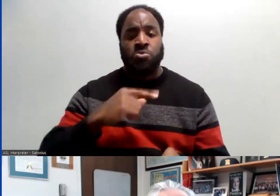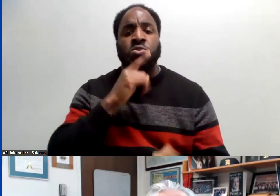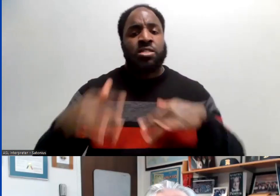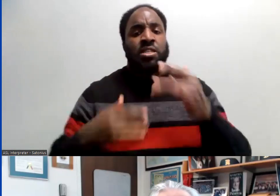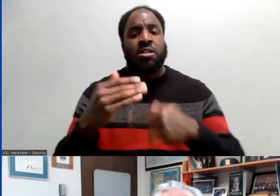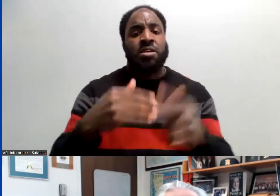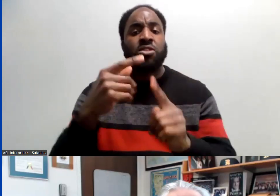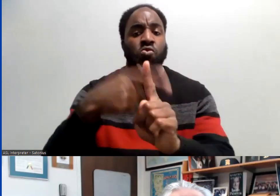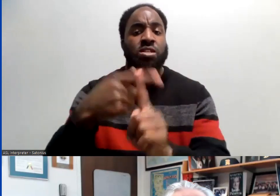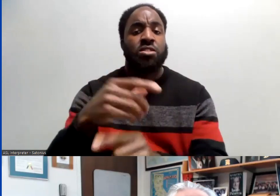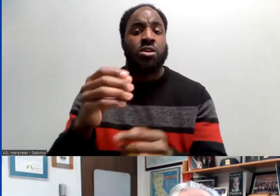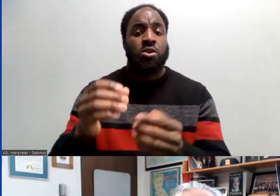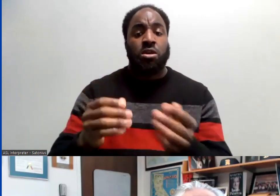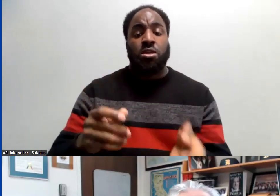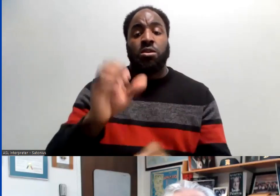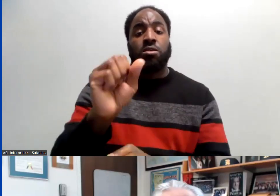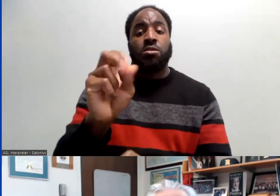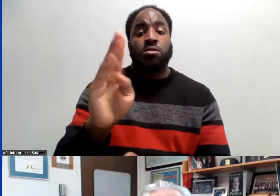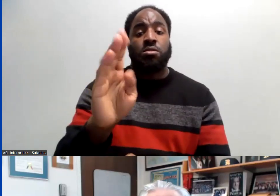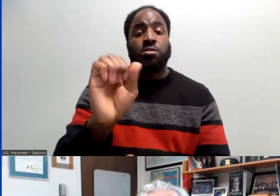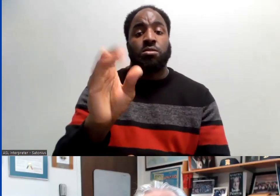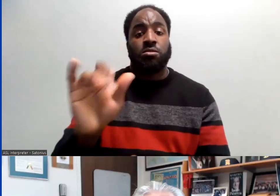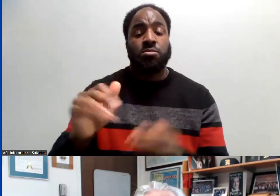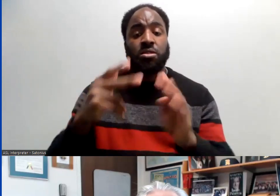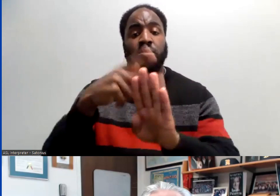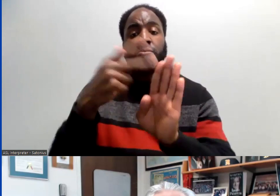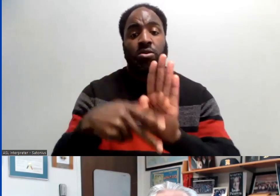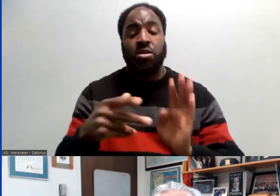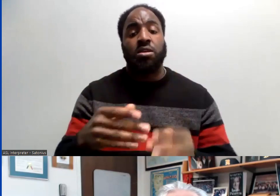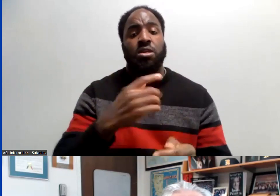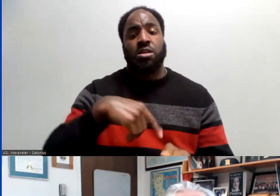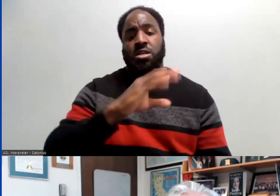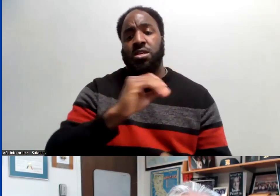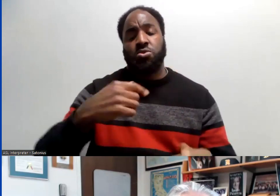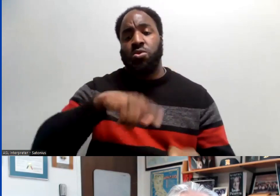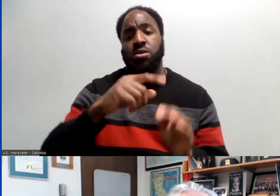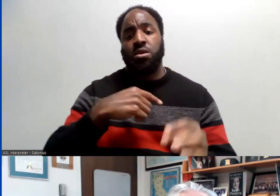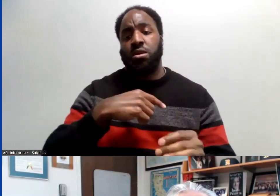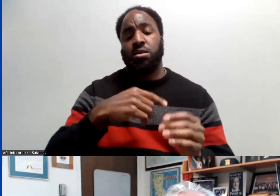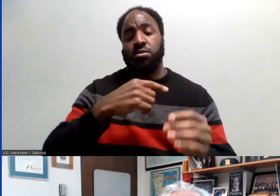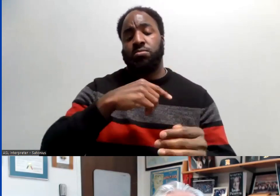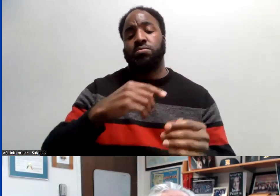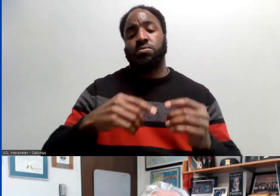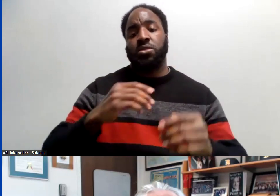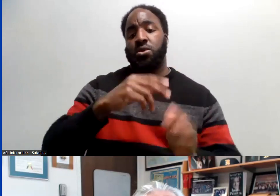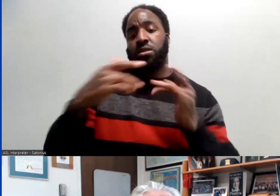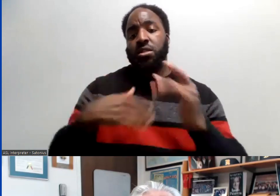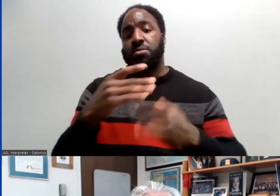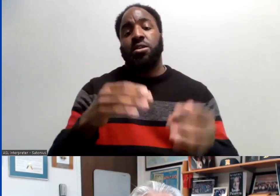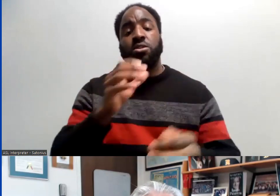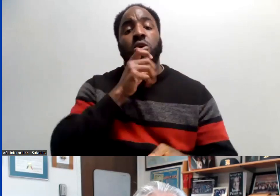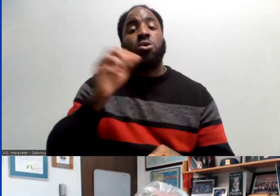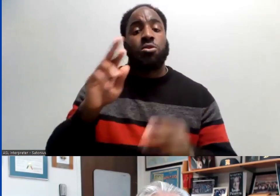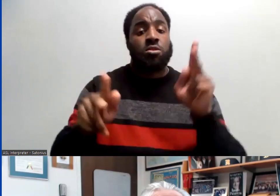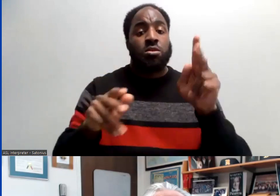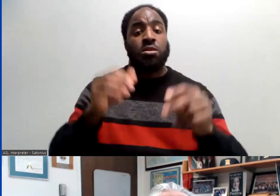rental subsidy program. And of course, you know, we're all concerned, as you mentioned, about older adults, persons with disability winding